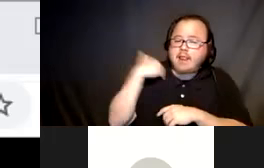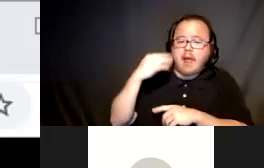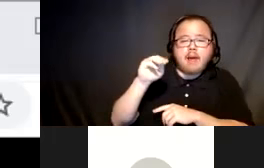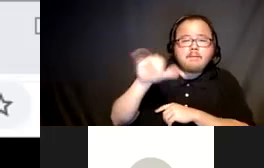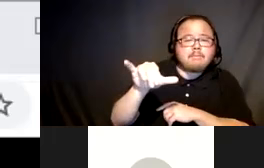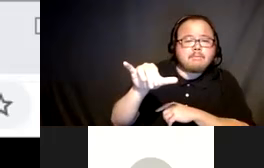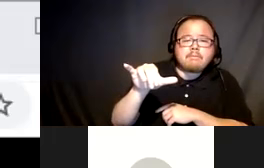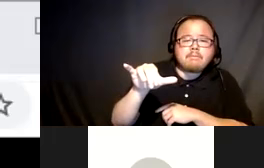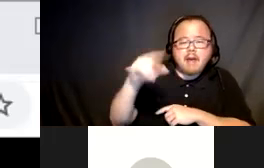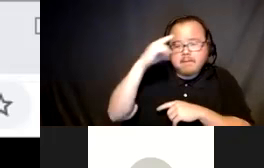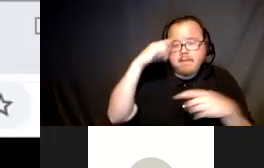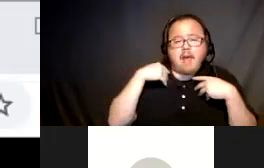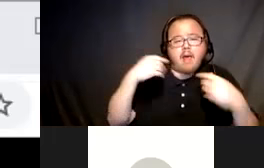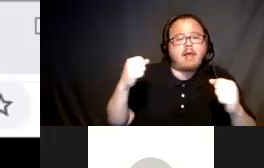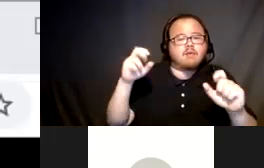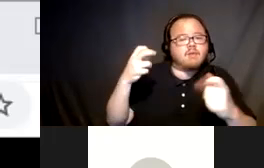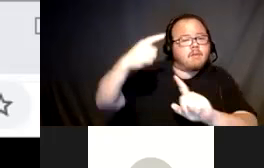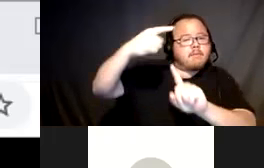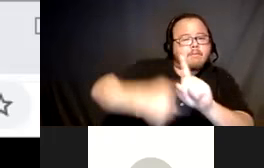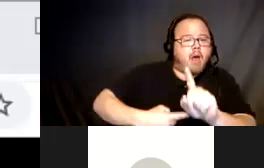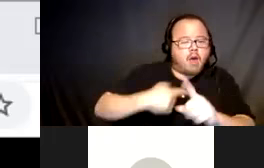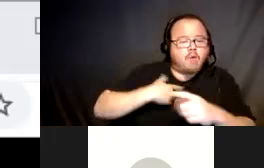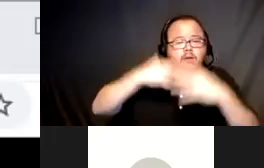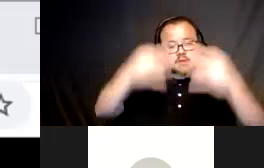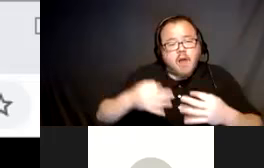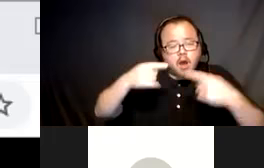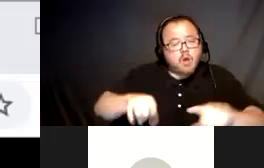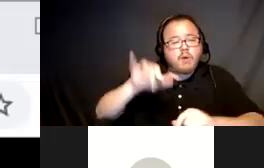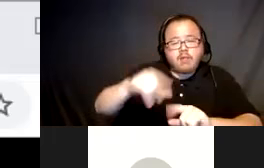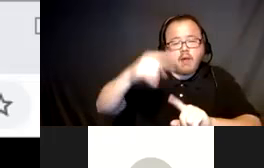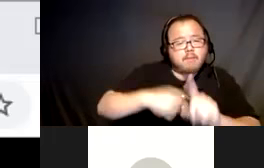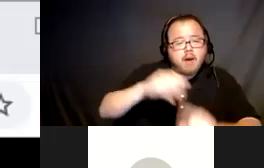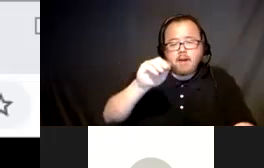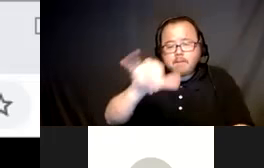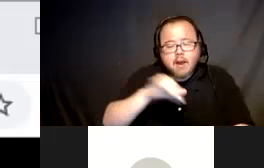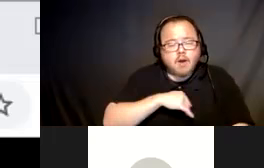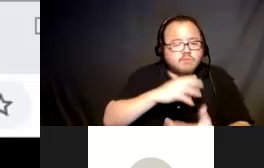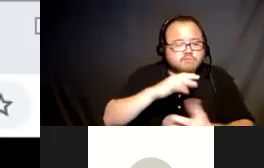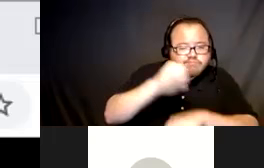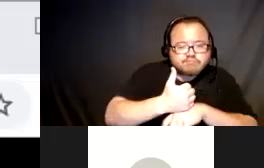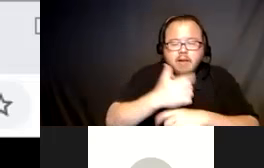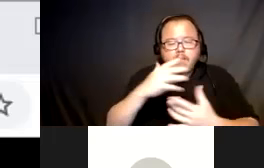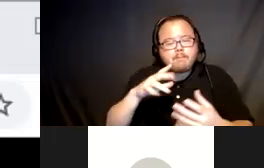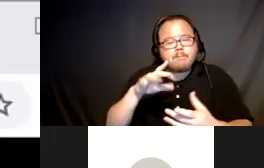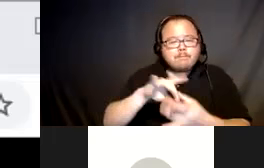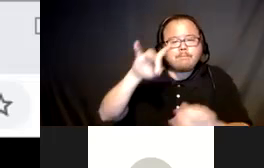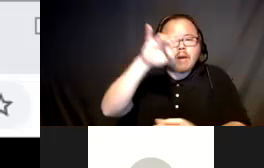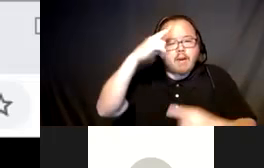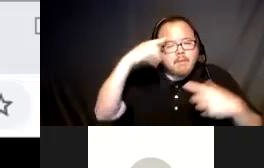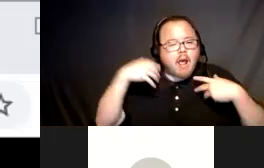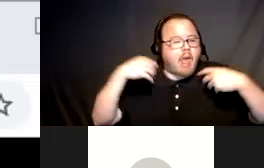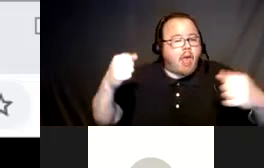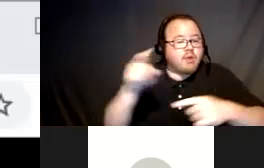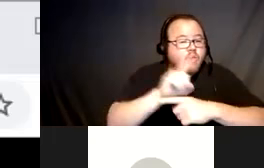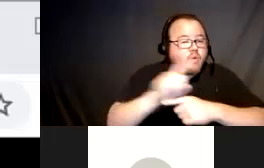is Mental Health Awareness Month. So we decided during the month of May to design a mental health spirit week around the theme Mental